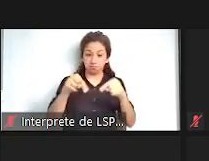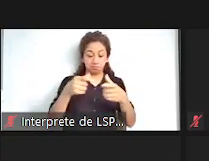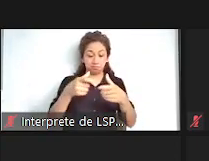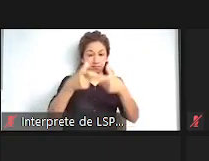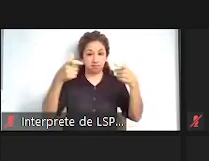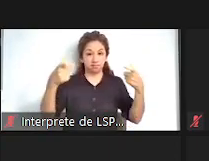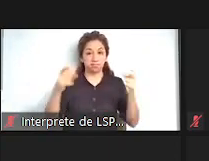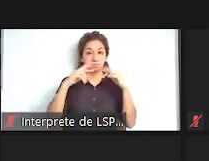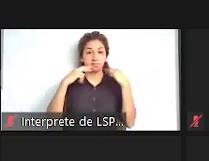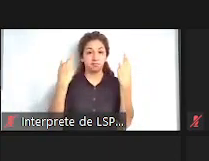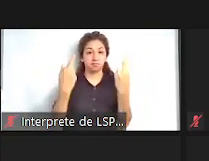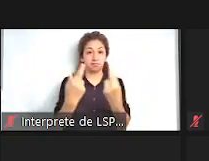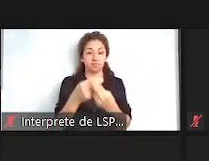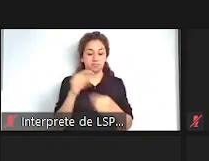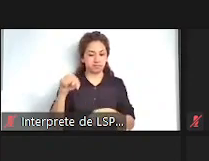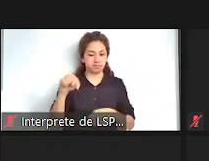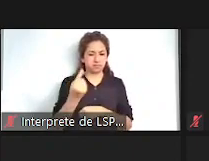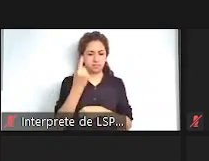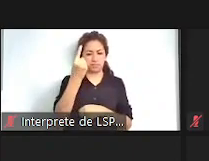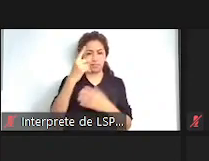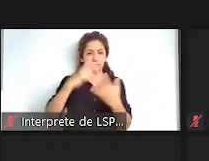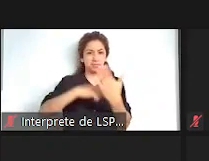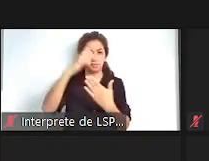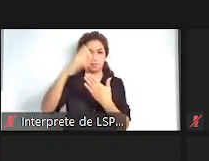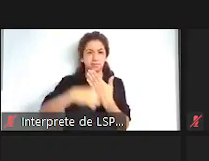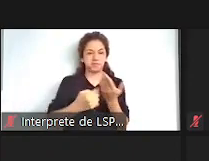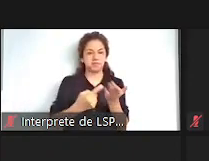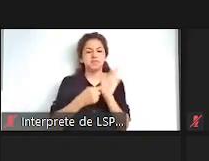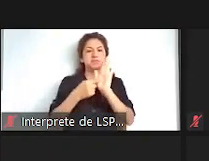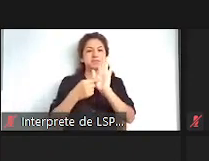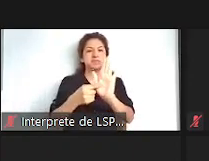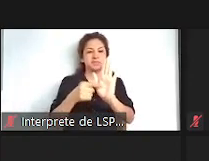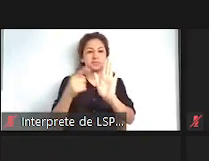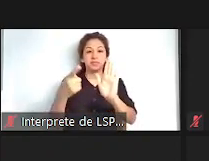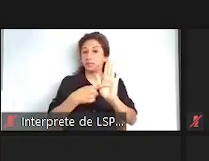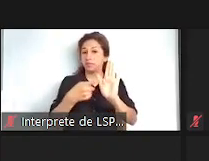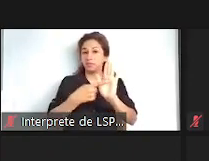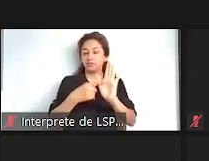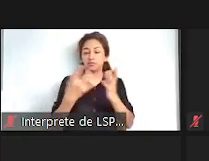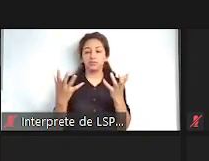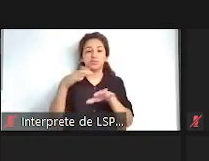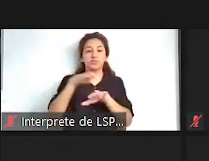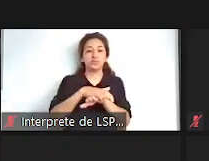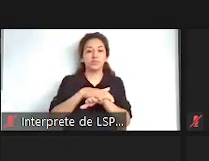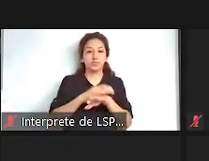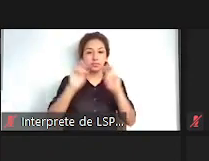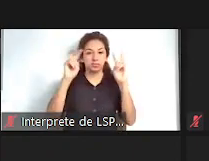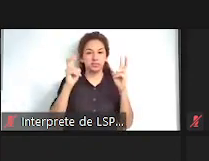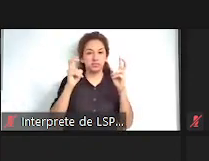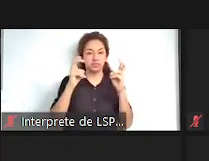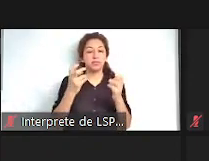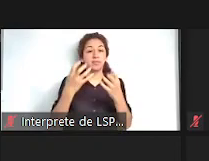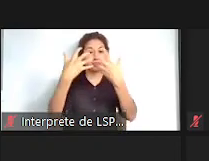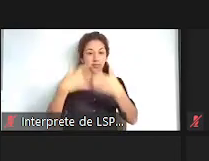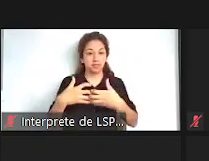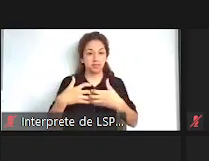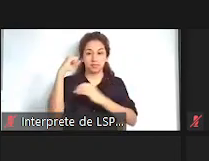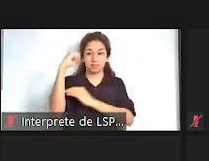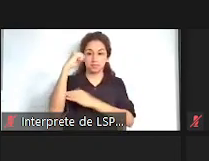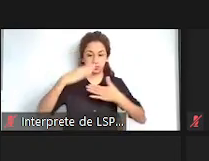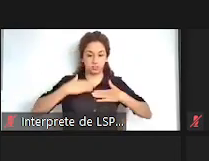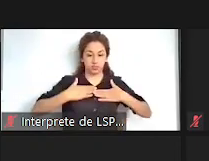congratulating this event that is presenting the first action plan on business and human rights of